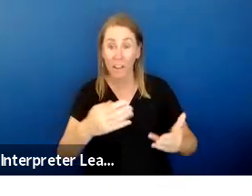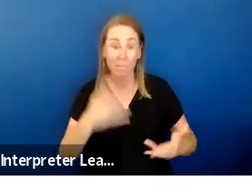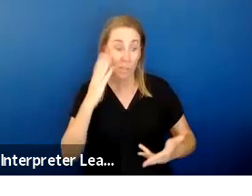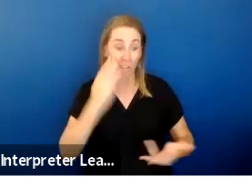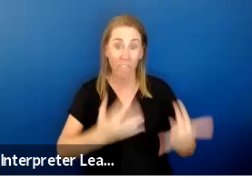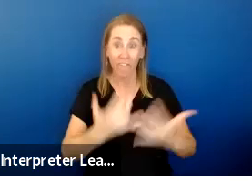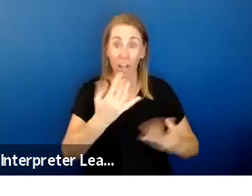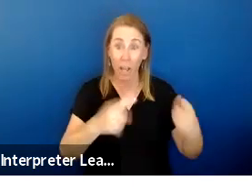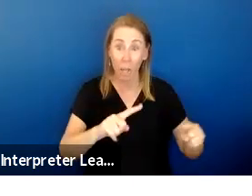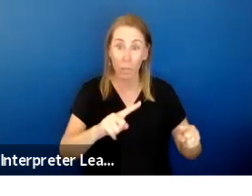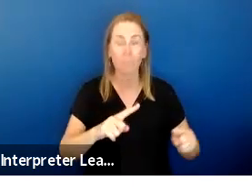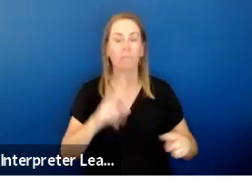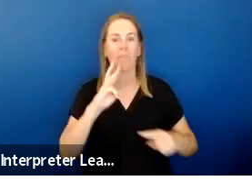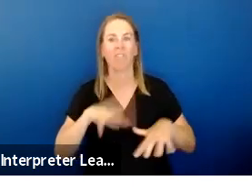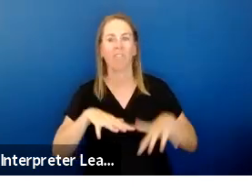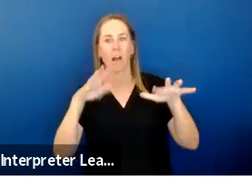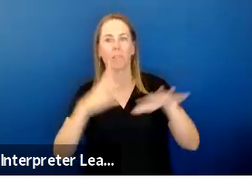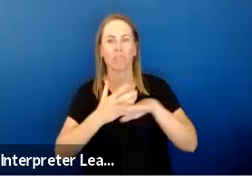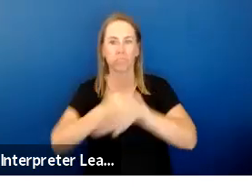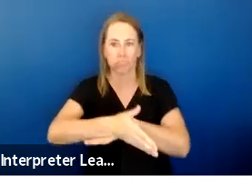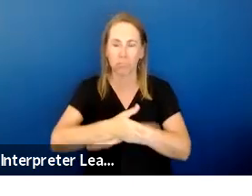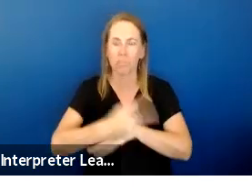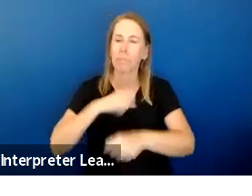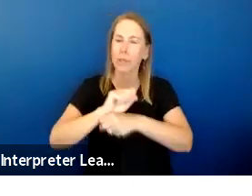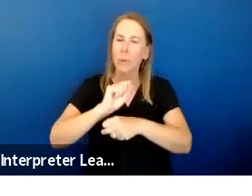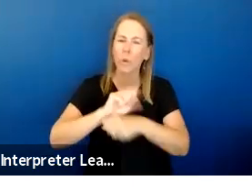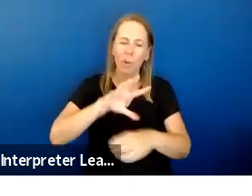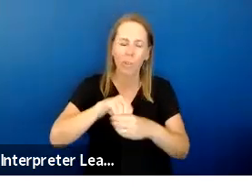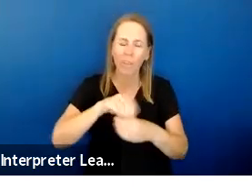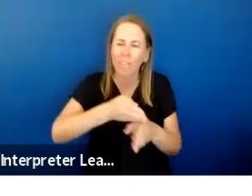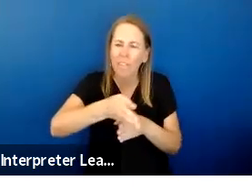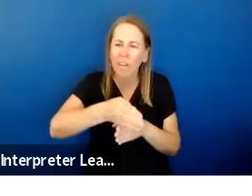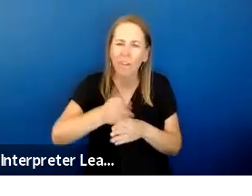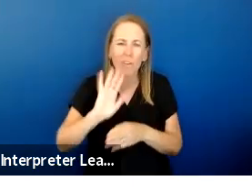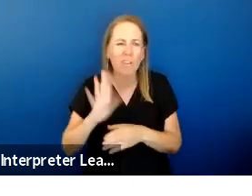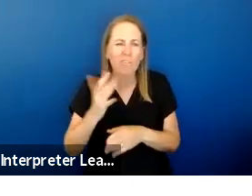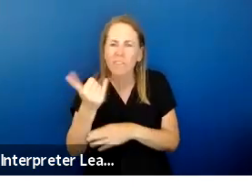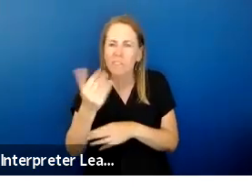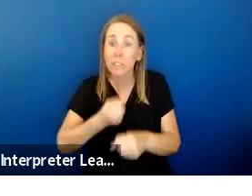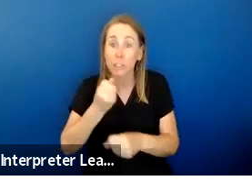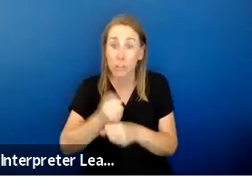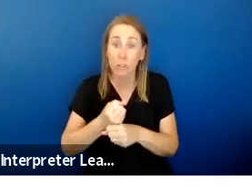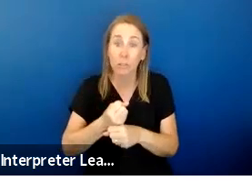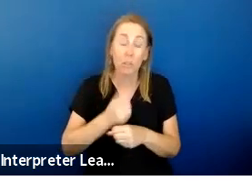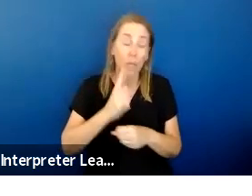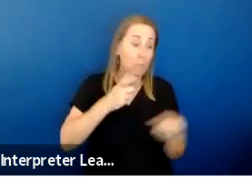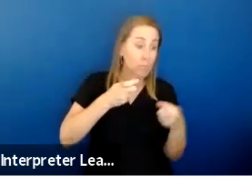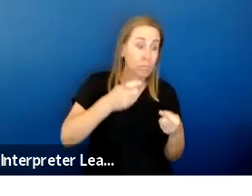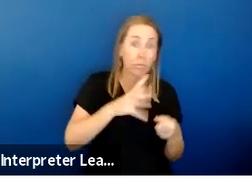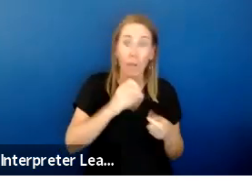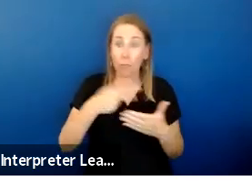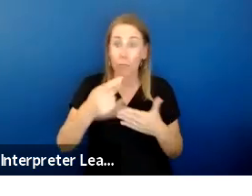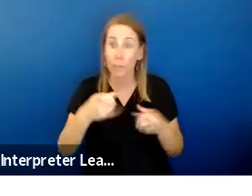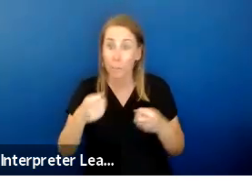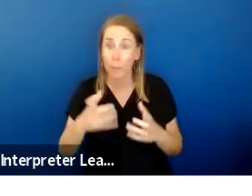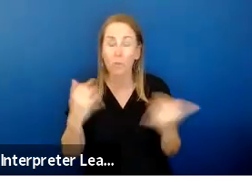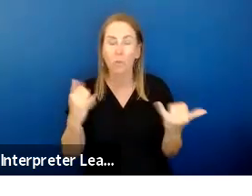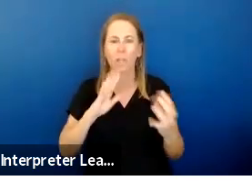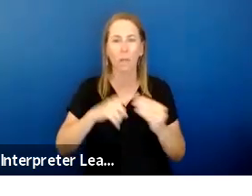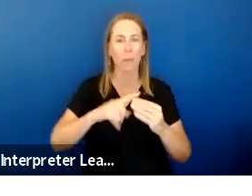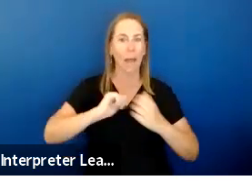floodplain management field for 15 years, both in the private sector, and today I'll be talking about protecting yourself and your property